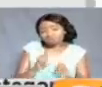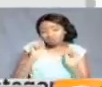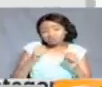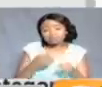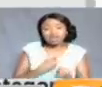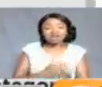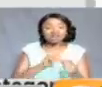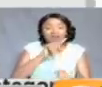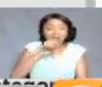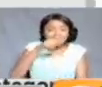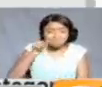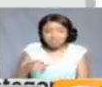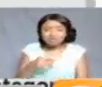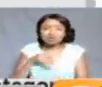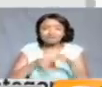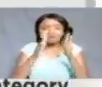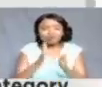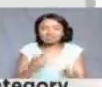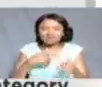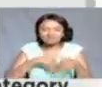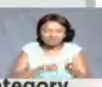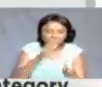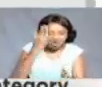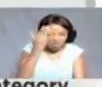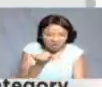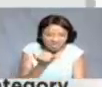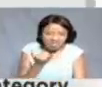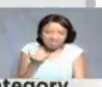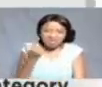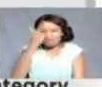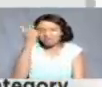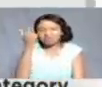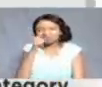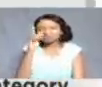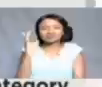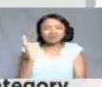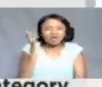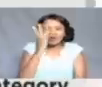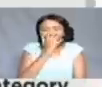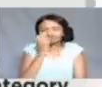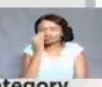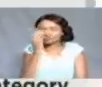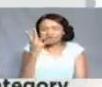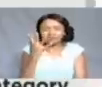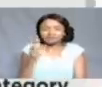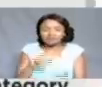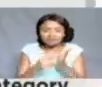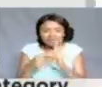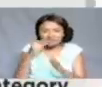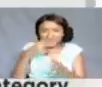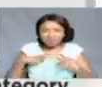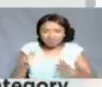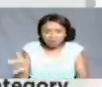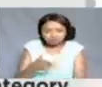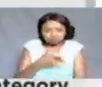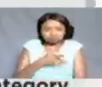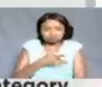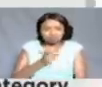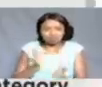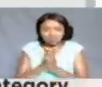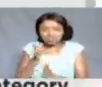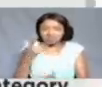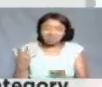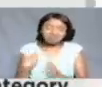hot. Yeah. That doesn't necessarily mean that people are inspired by you, are interested by you, are they might just want to see a hot